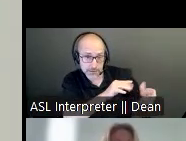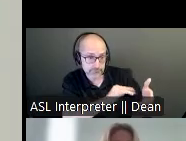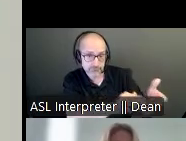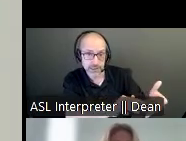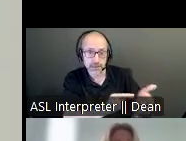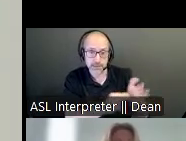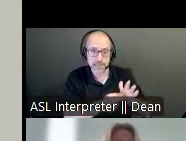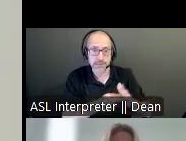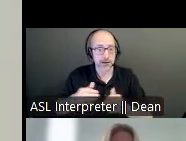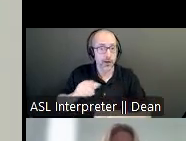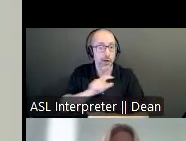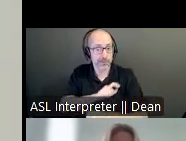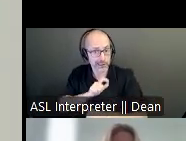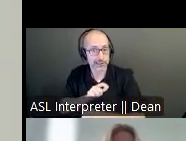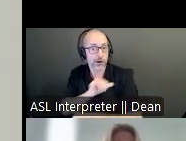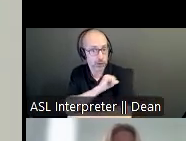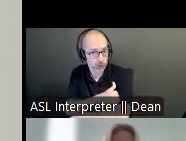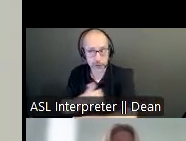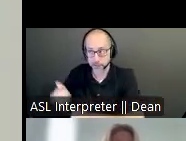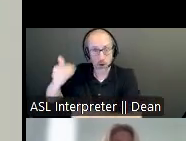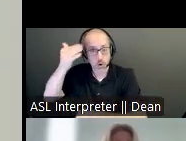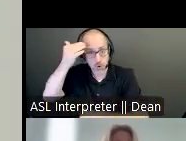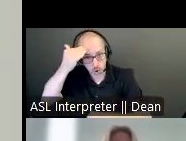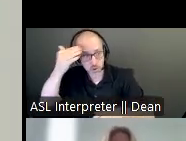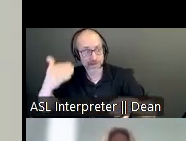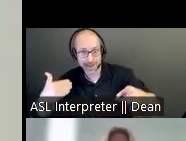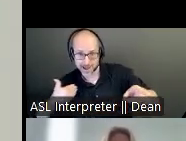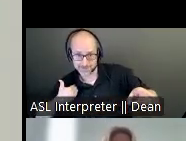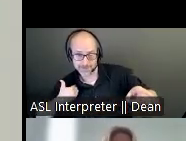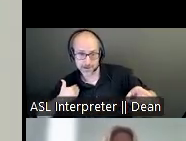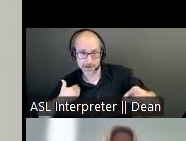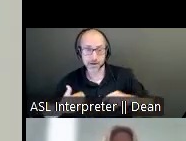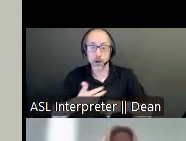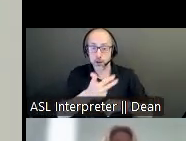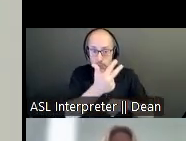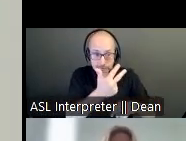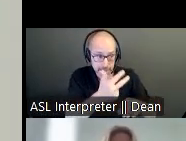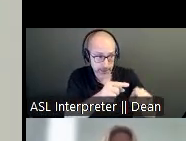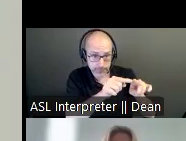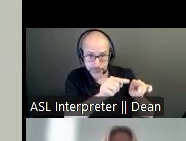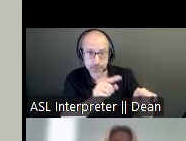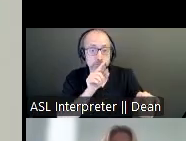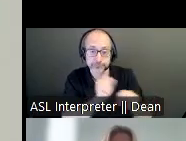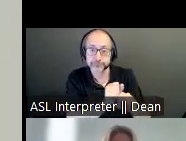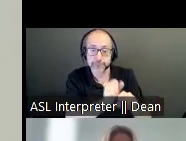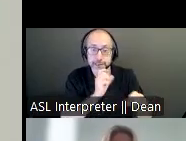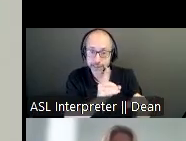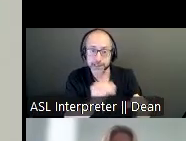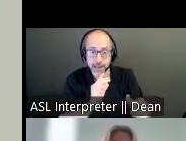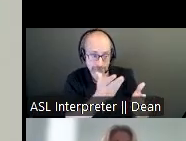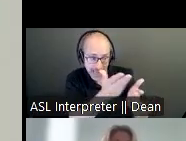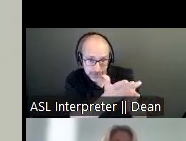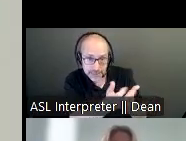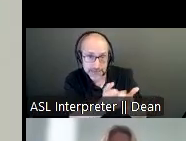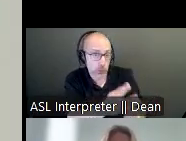by authorities, like I just mentioned. In 3 of the cases reviewed, there was evidence that the perpetrator had or likely had